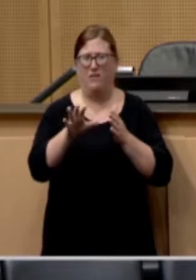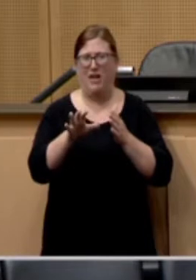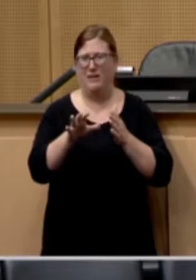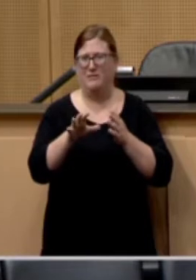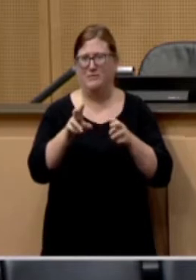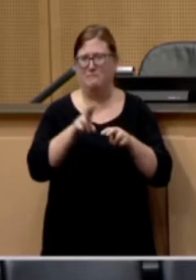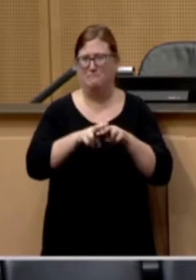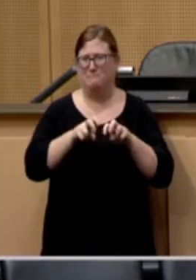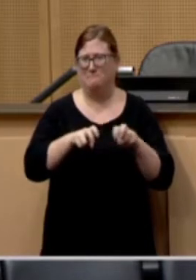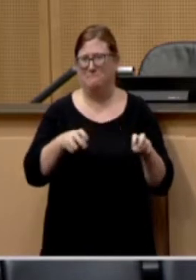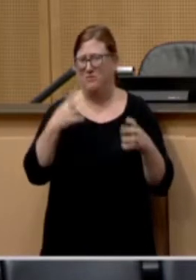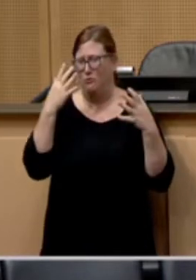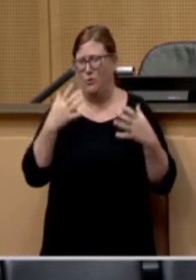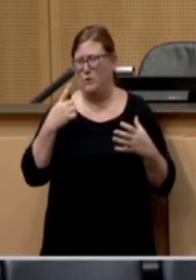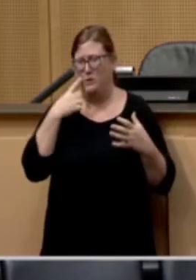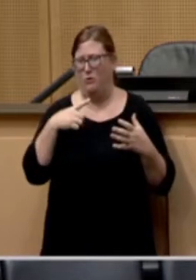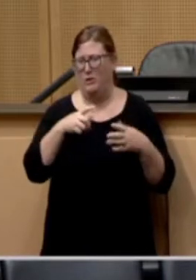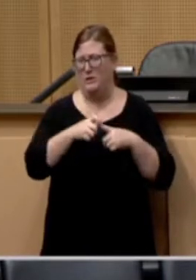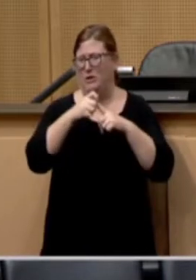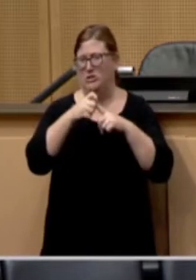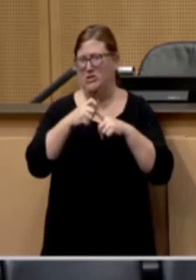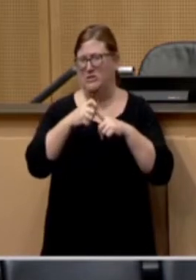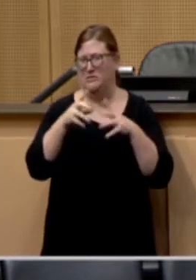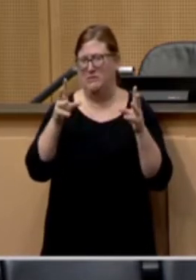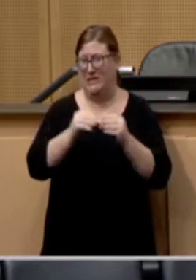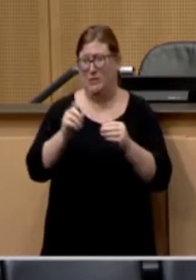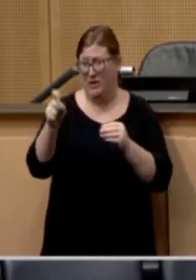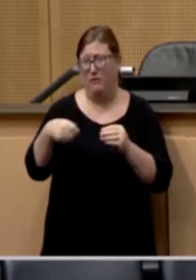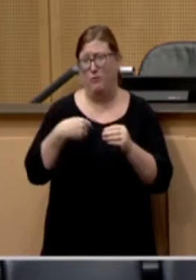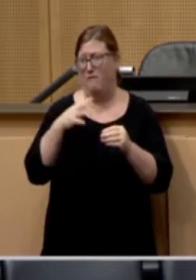dais, unfortunately, for this special meeting.